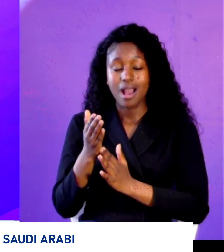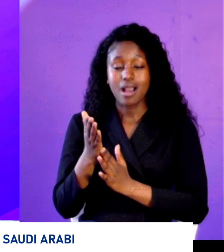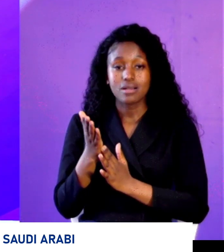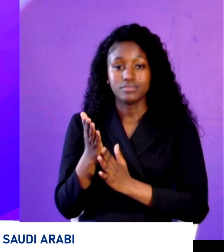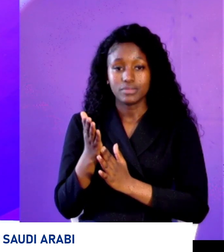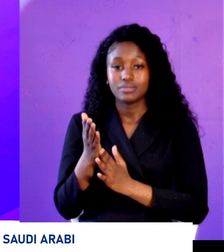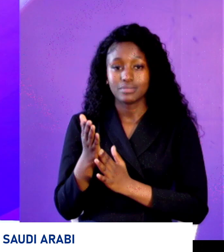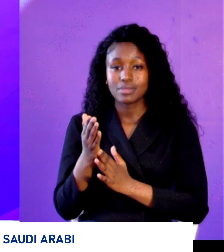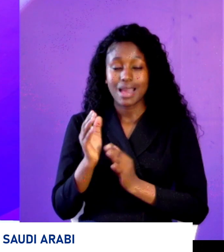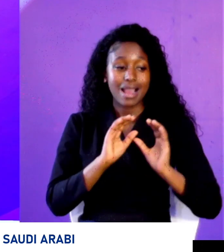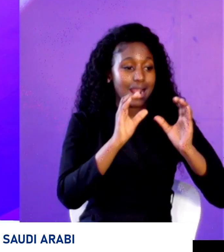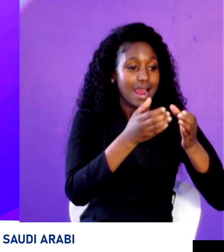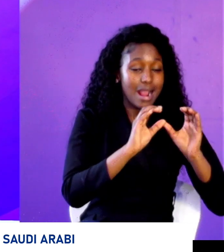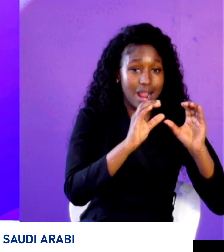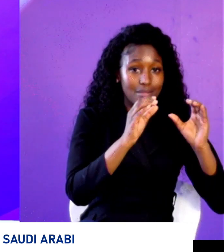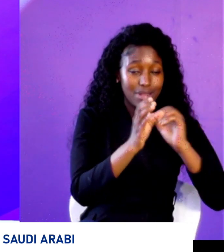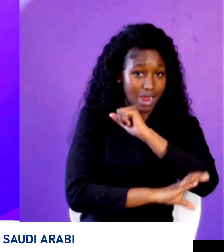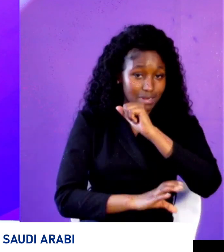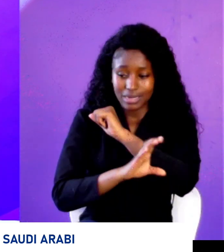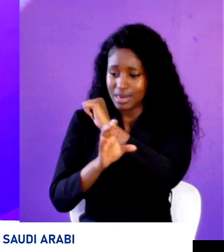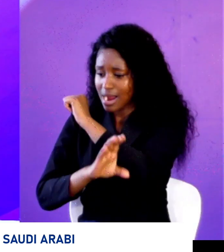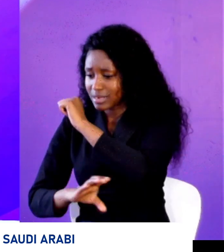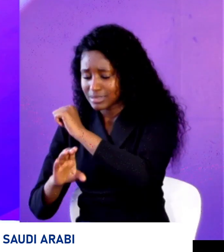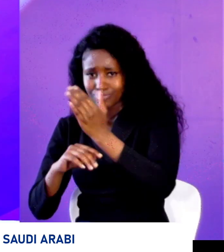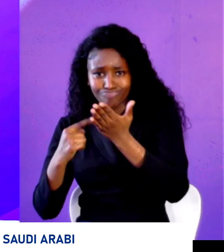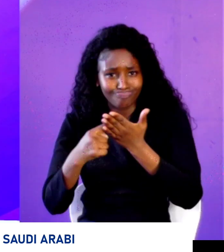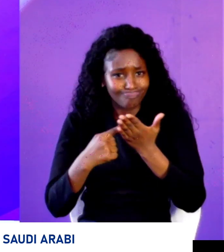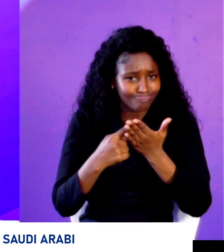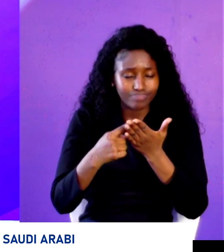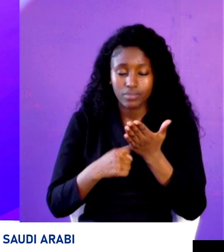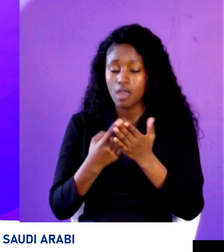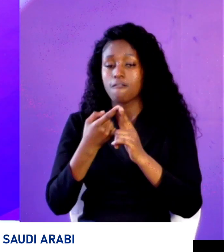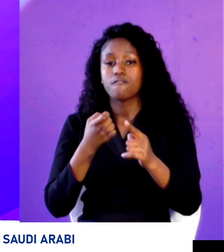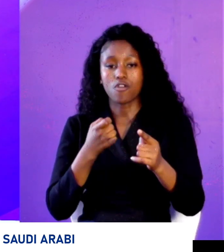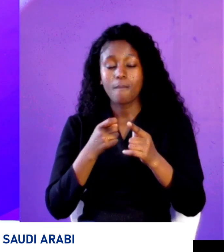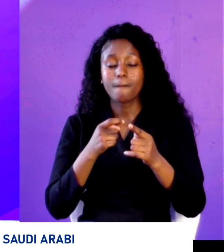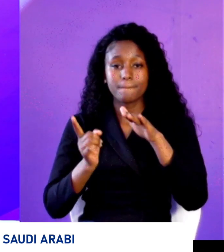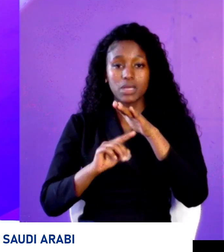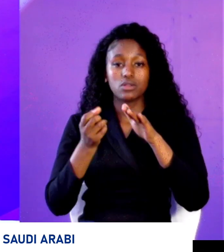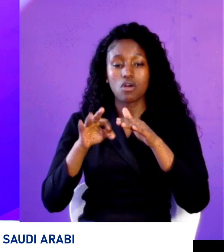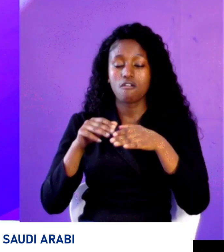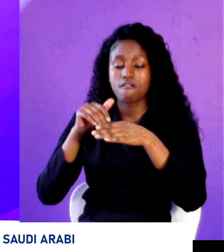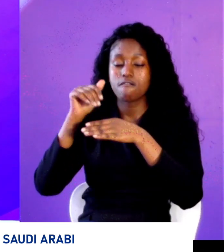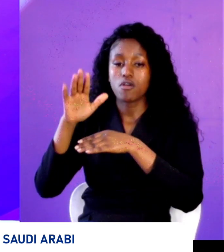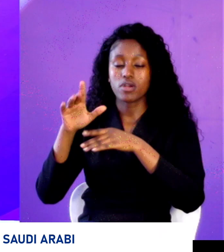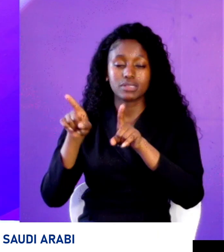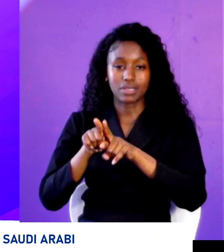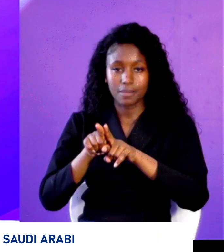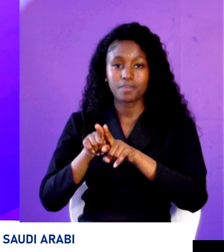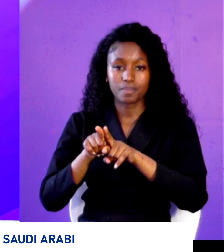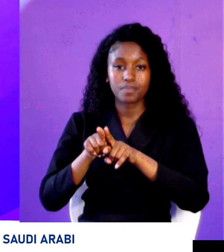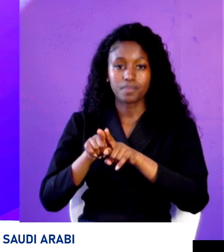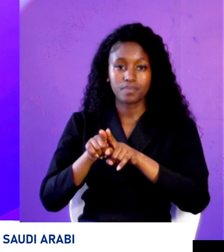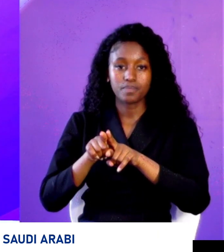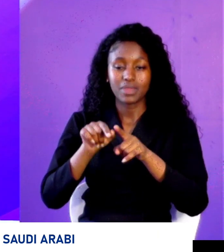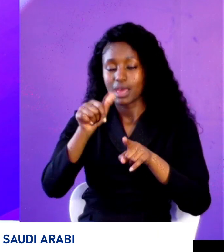efforts coordinated by the Ministry of Foreign and Diaspora Affairs.